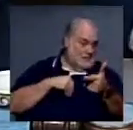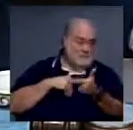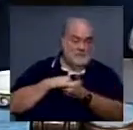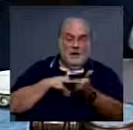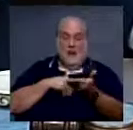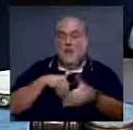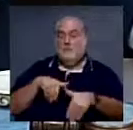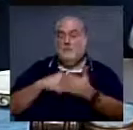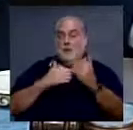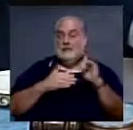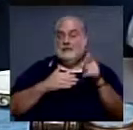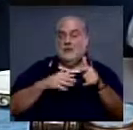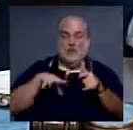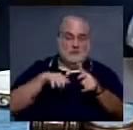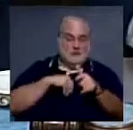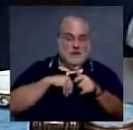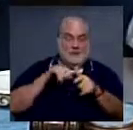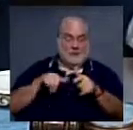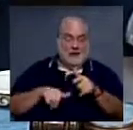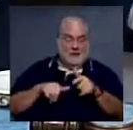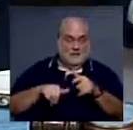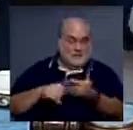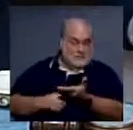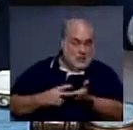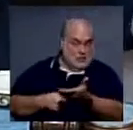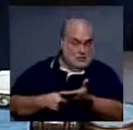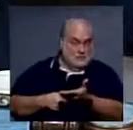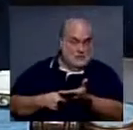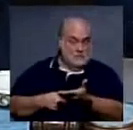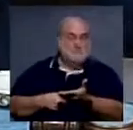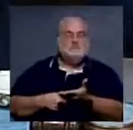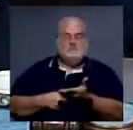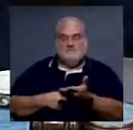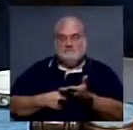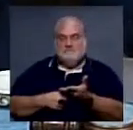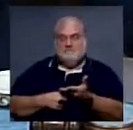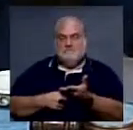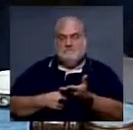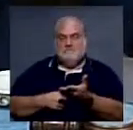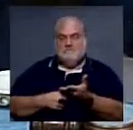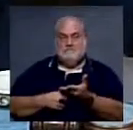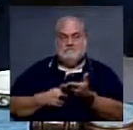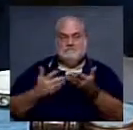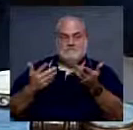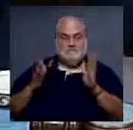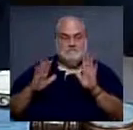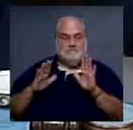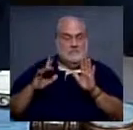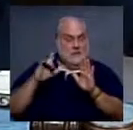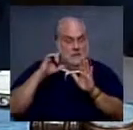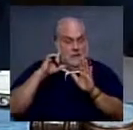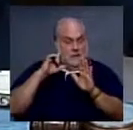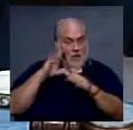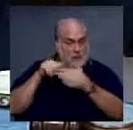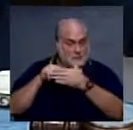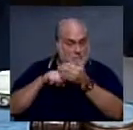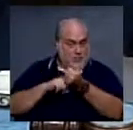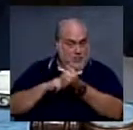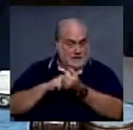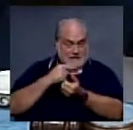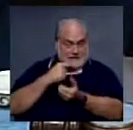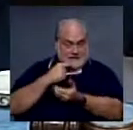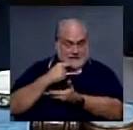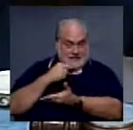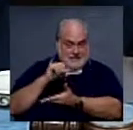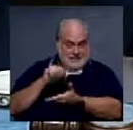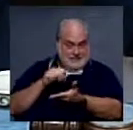There's a motion and a second to adopt the consent agenda. Is there any discussion? Any discussion? Hearing none, all in favor of